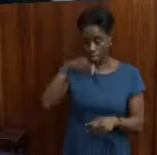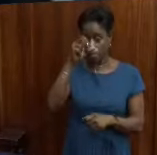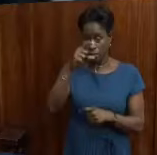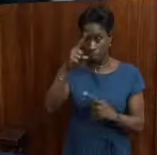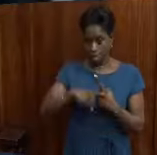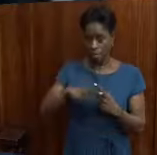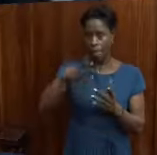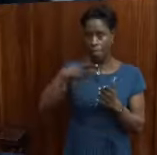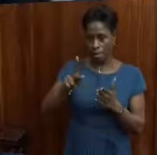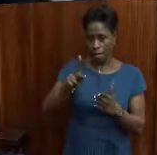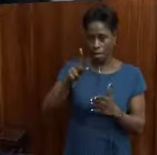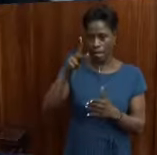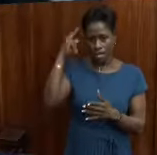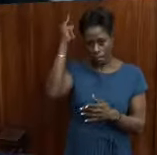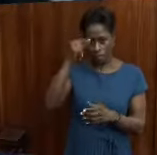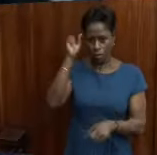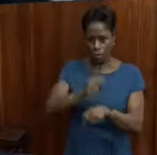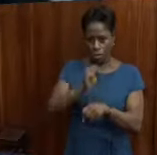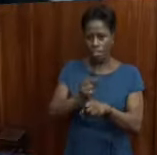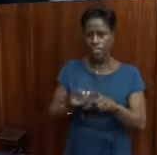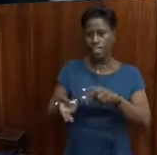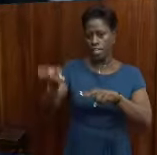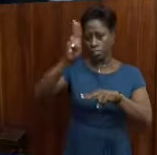public servants the promised salary increase.